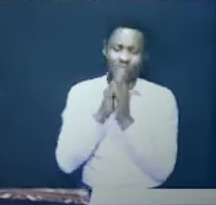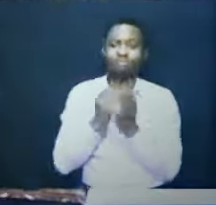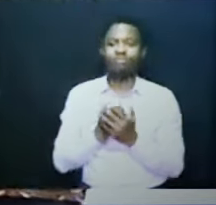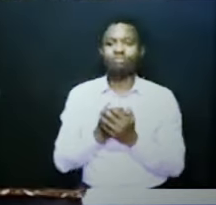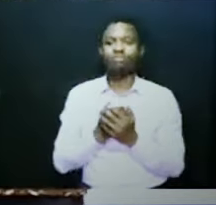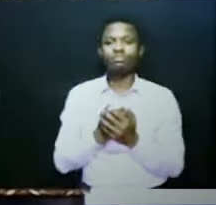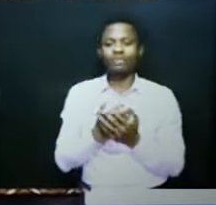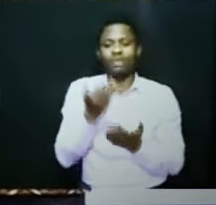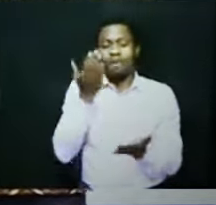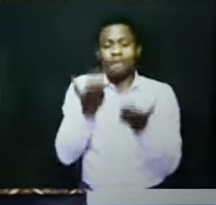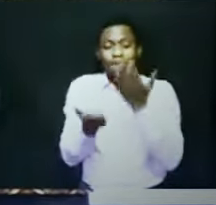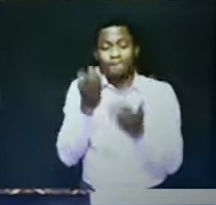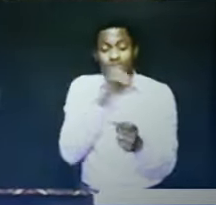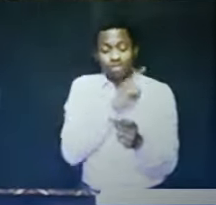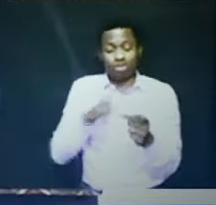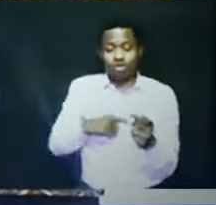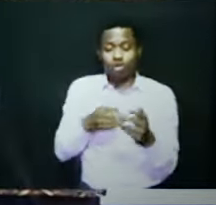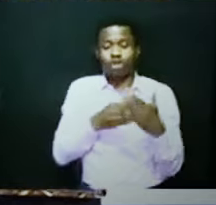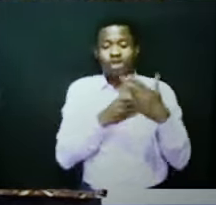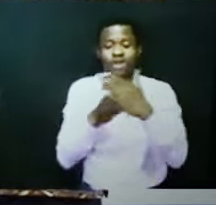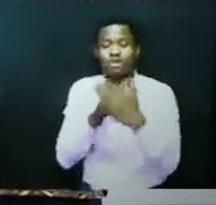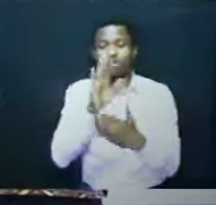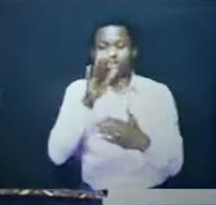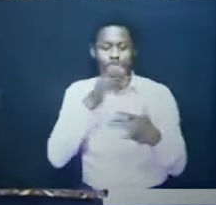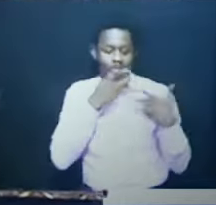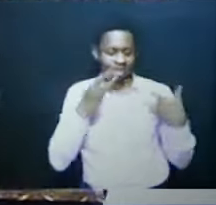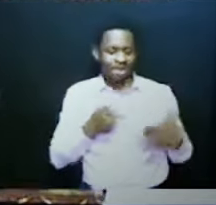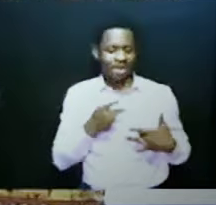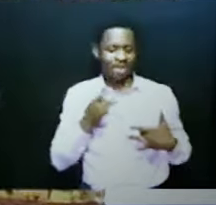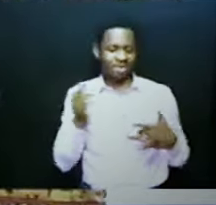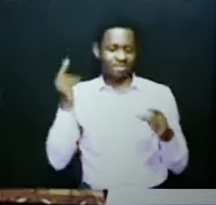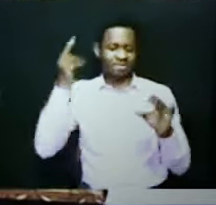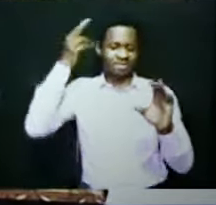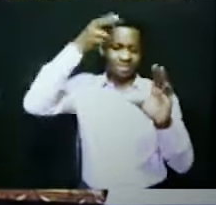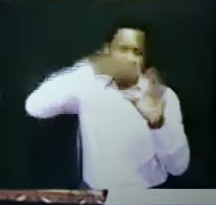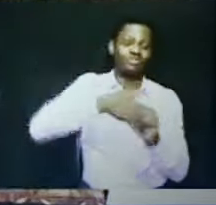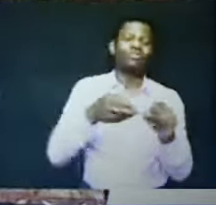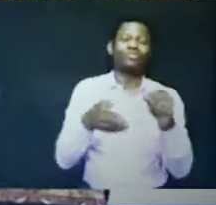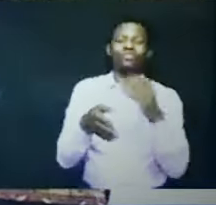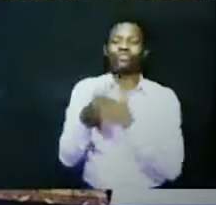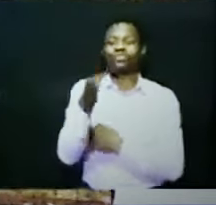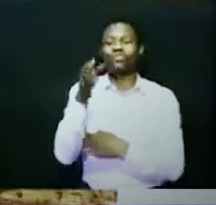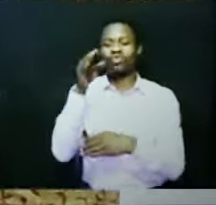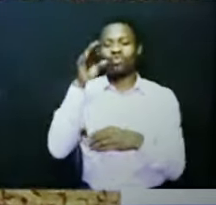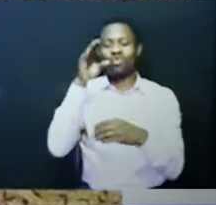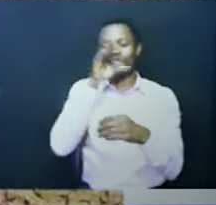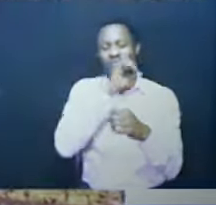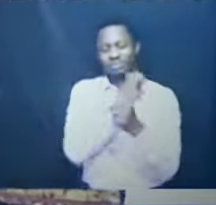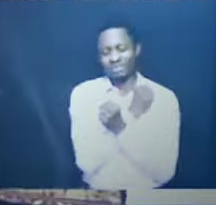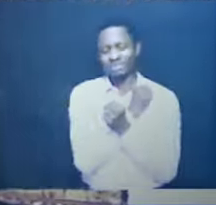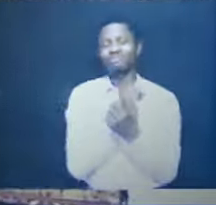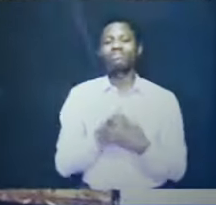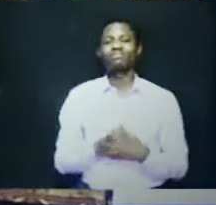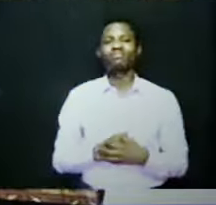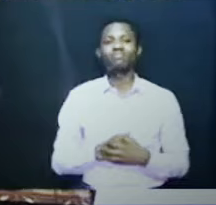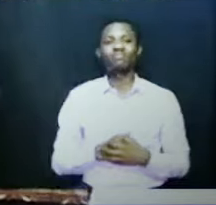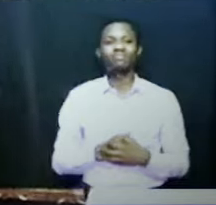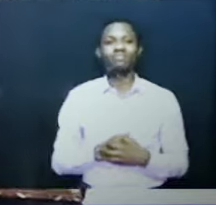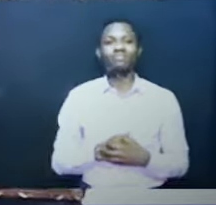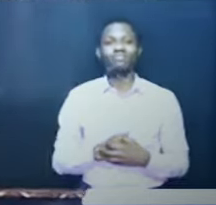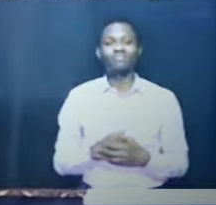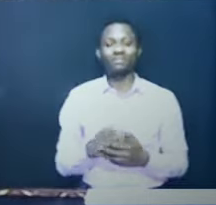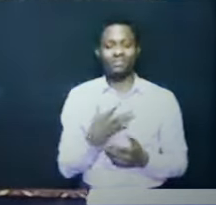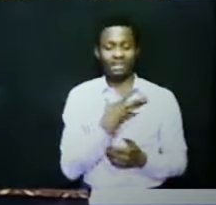the Lord direct your heart into God's love and